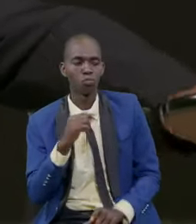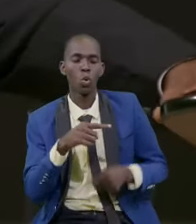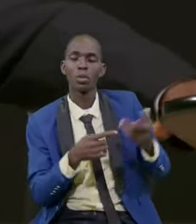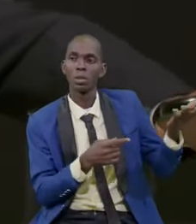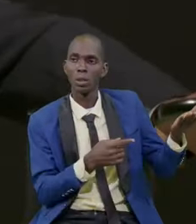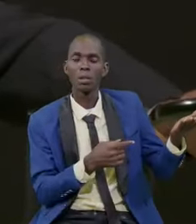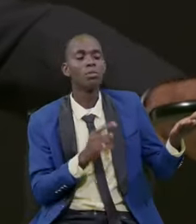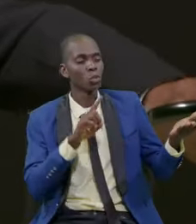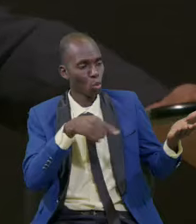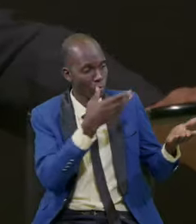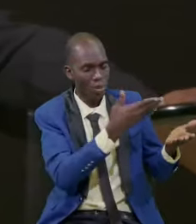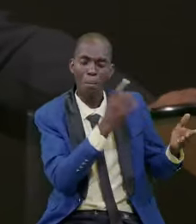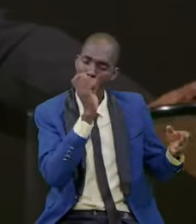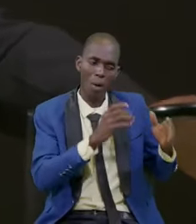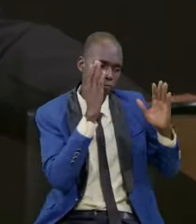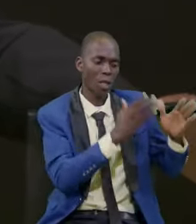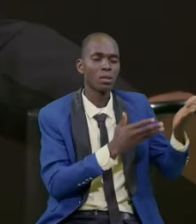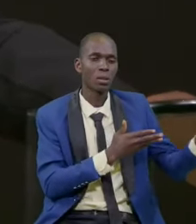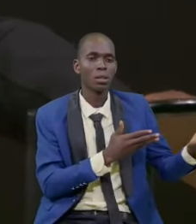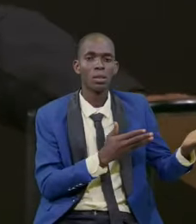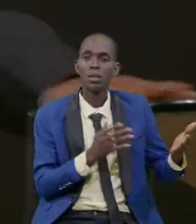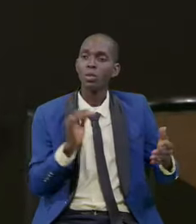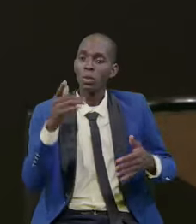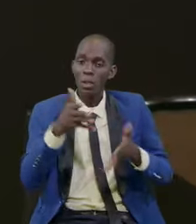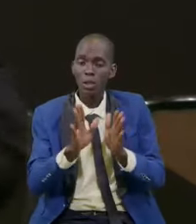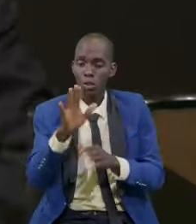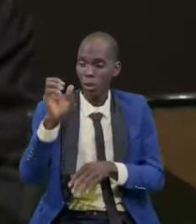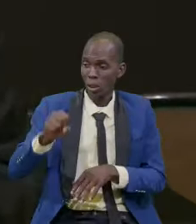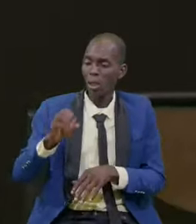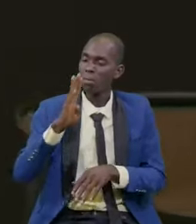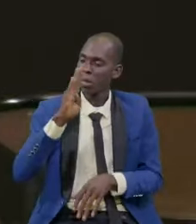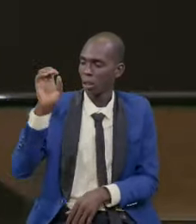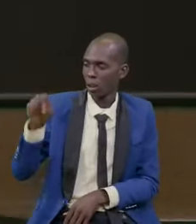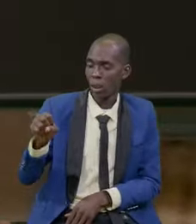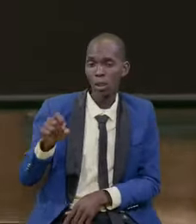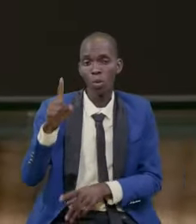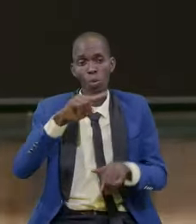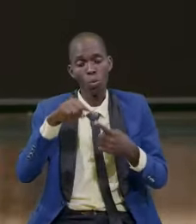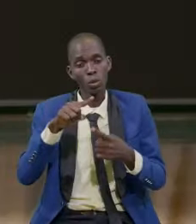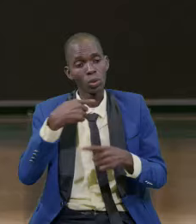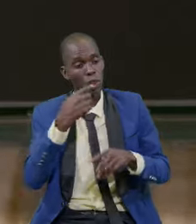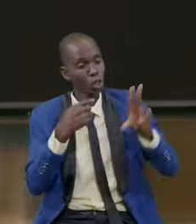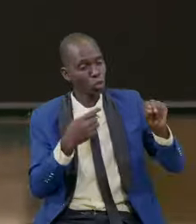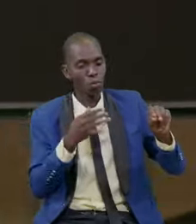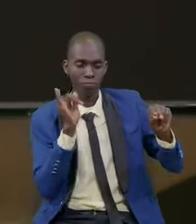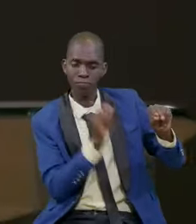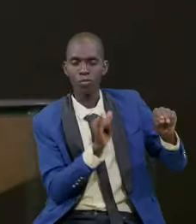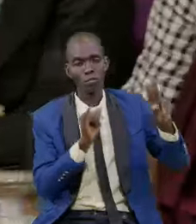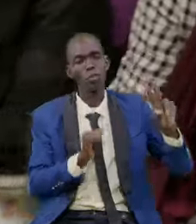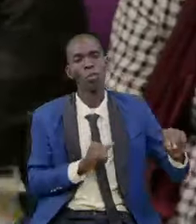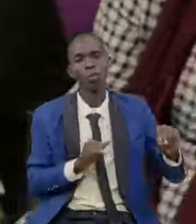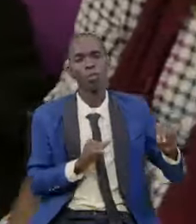Let your yes be yes. Let your nay be nay. Because whatsoever